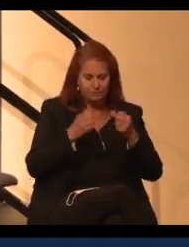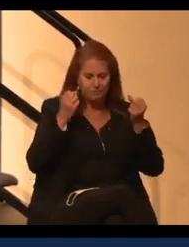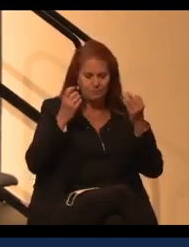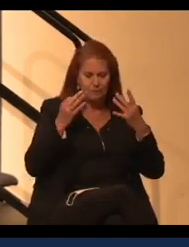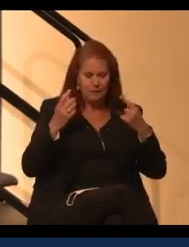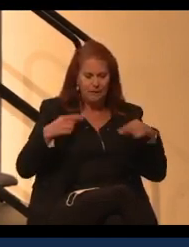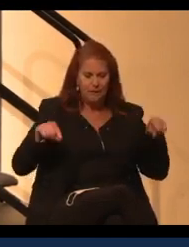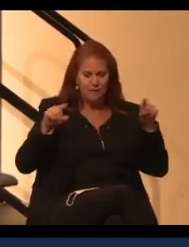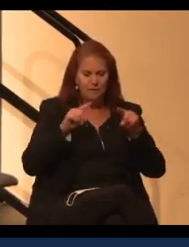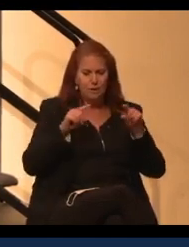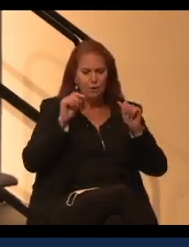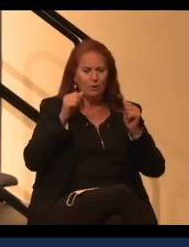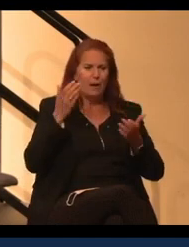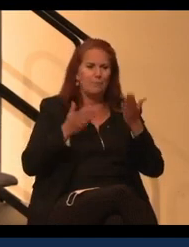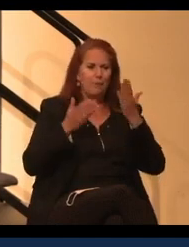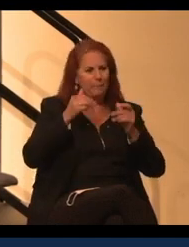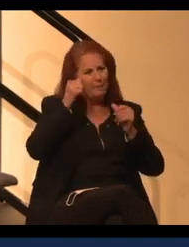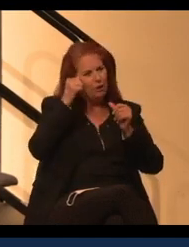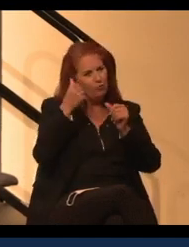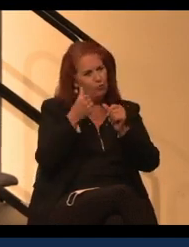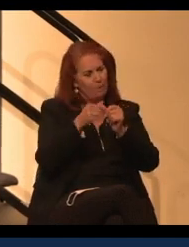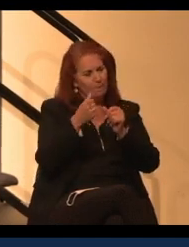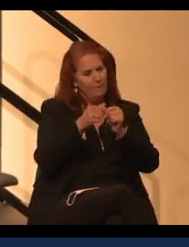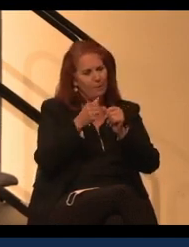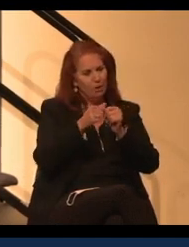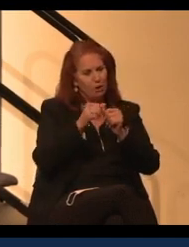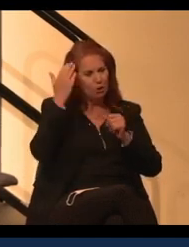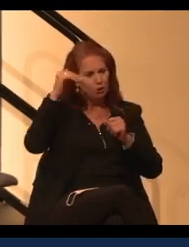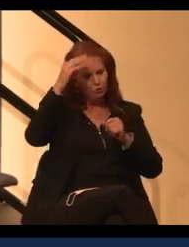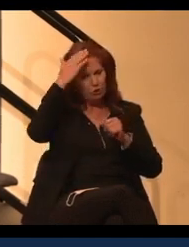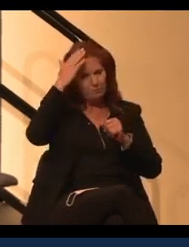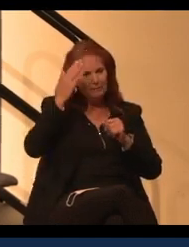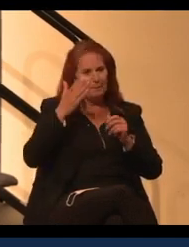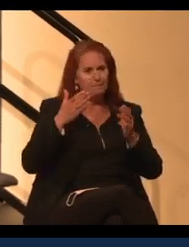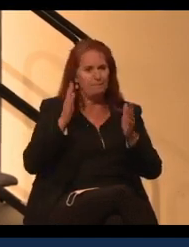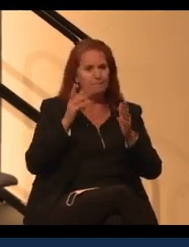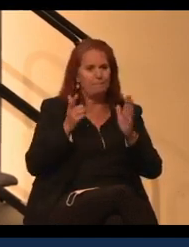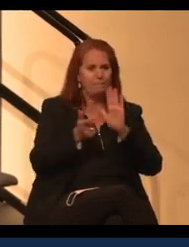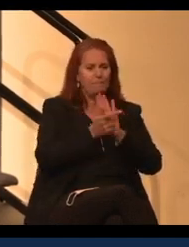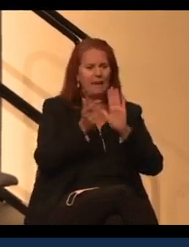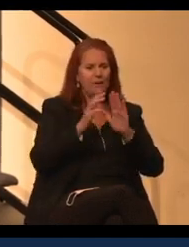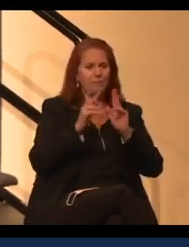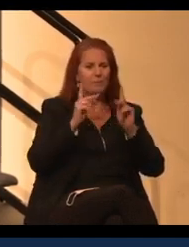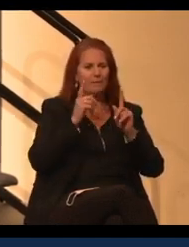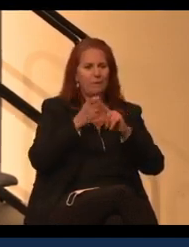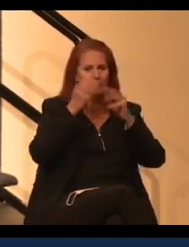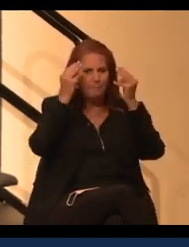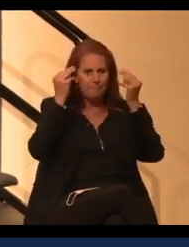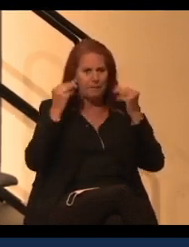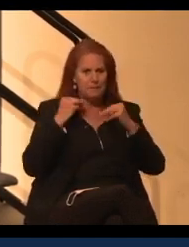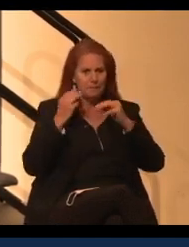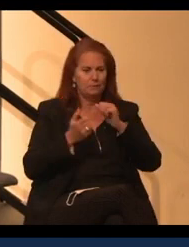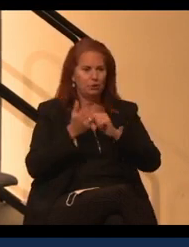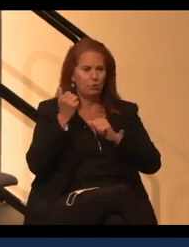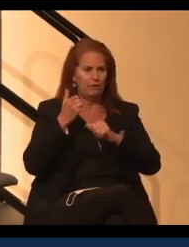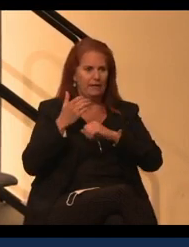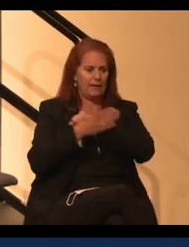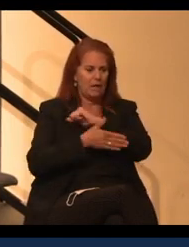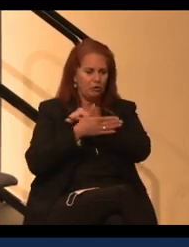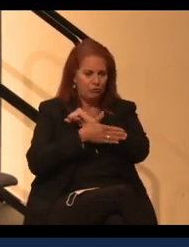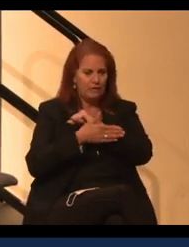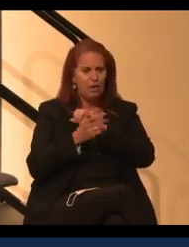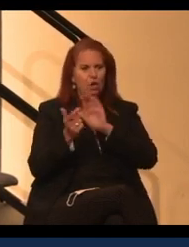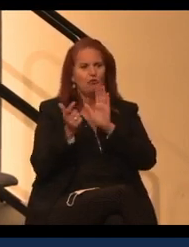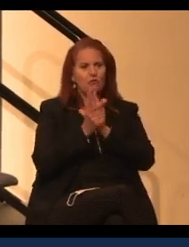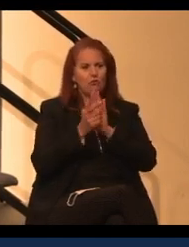you can probably remember Trump's ban against those from Muslim-majority countries,